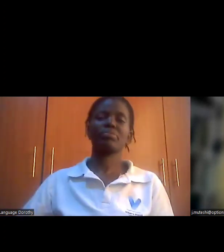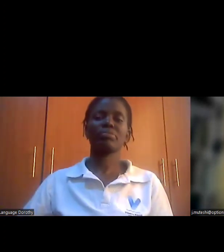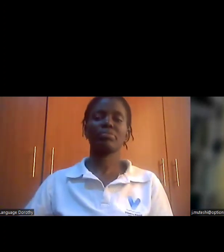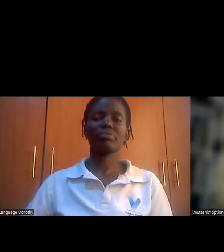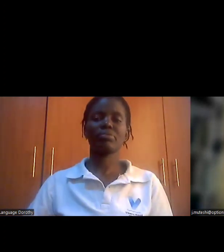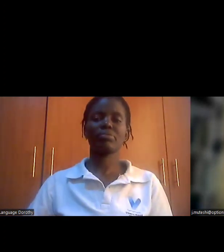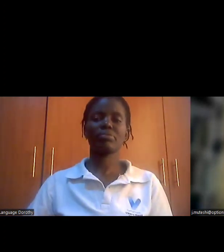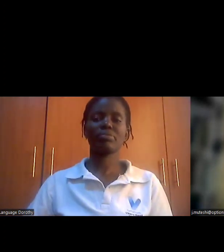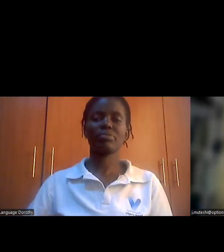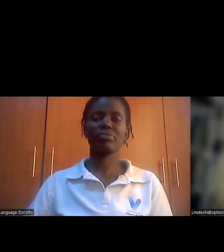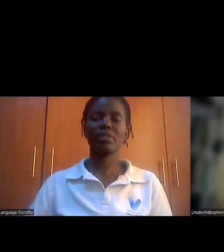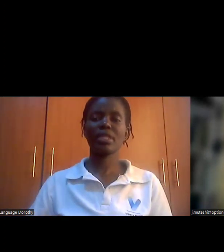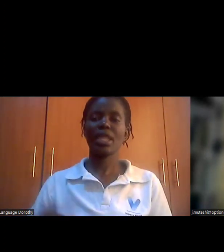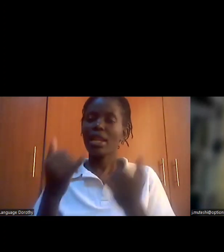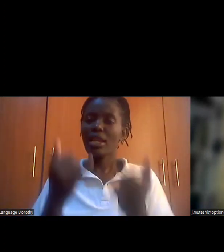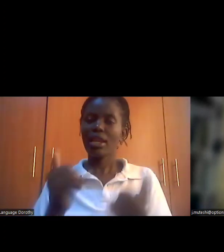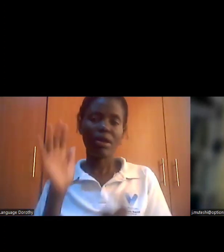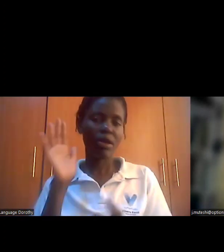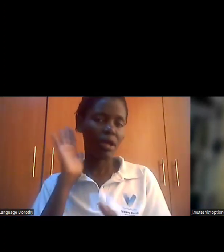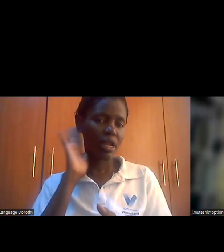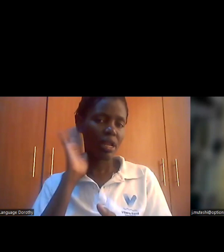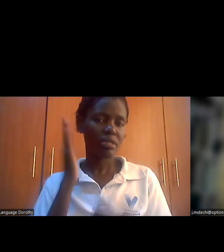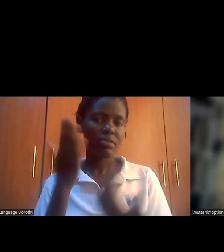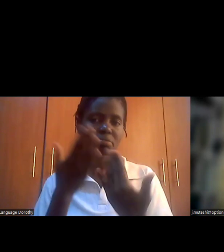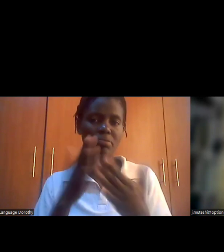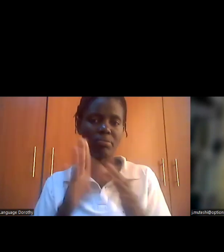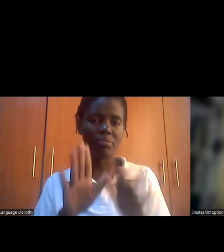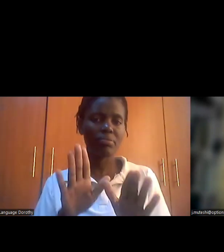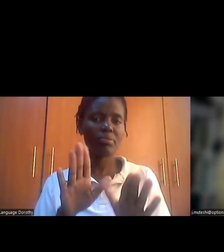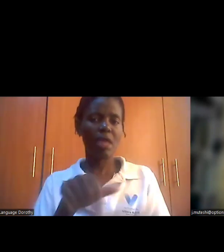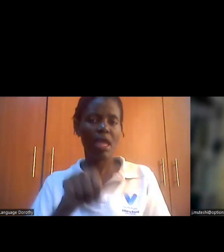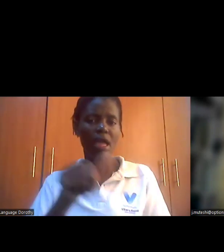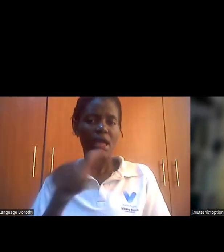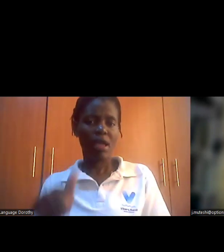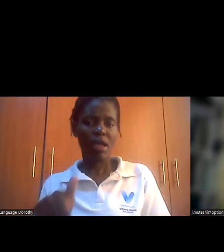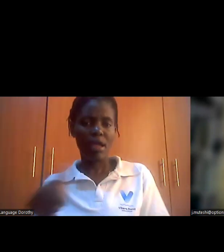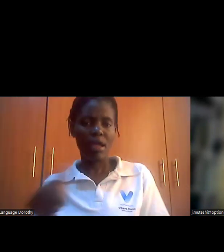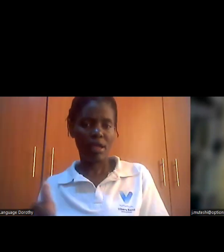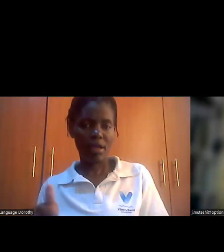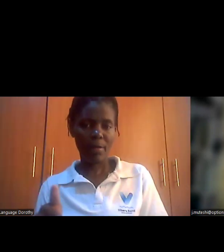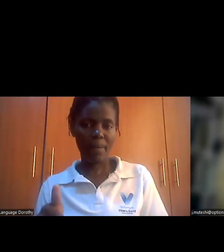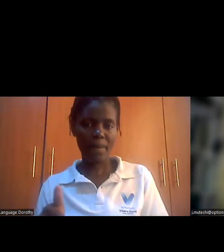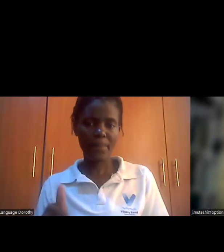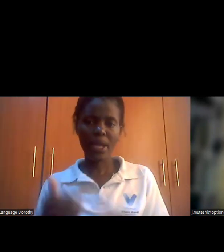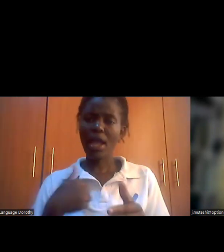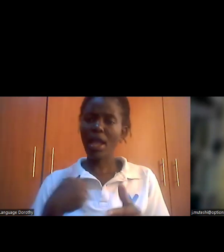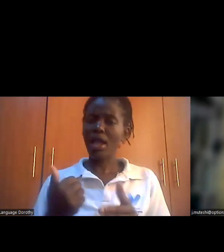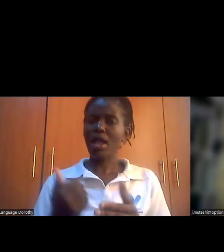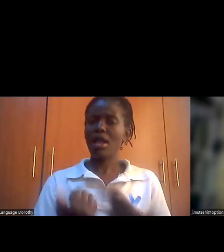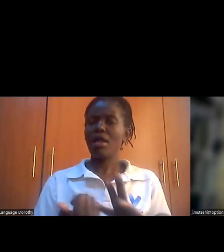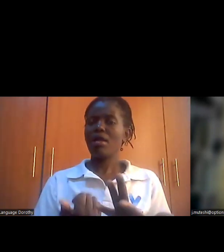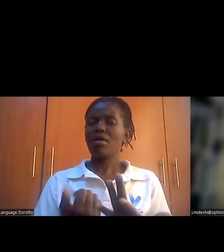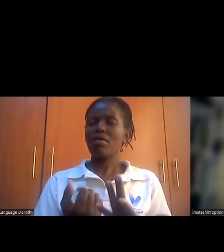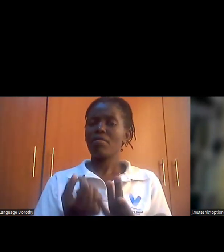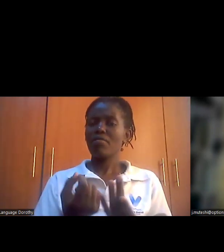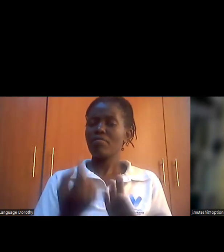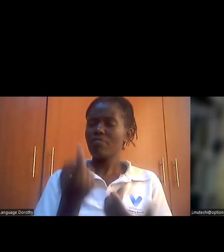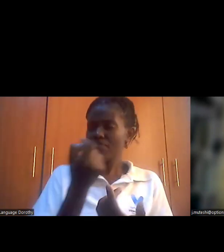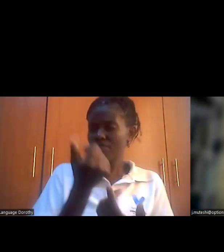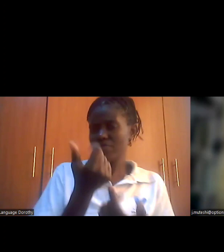having listened to the new findings of COWAB, Professor Kimani, I have a couple of questions for you. And the first one